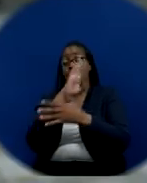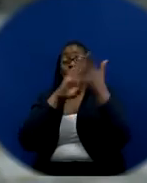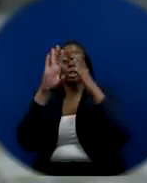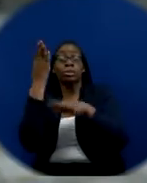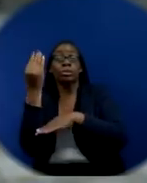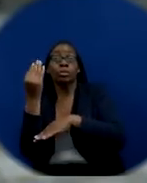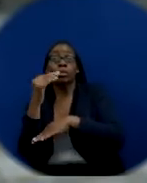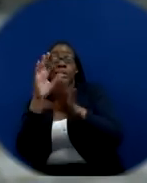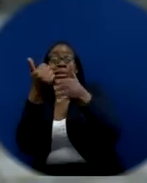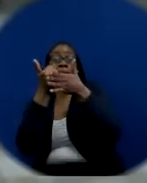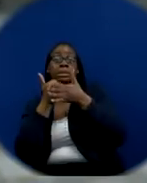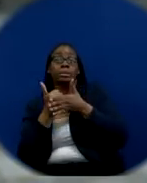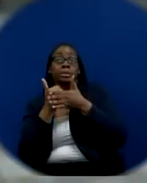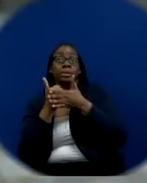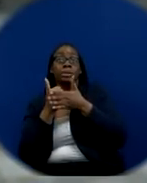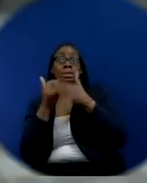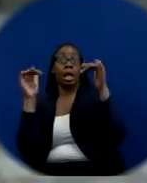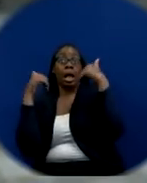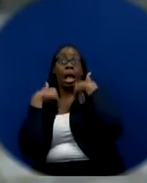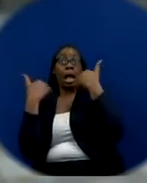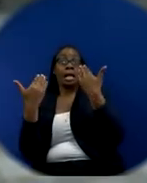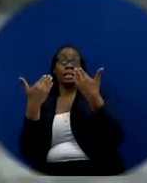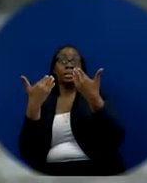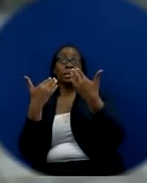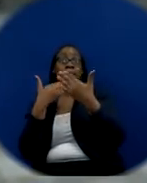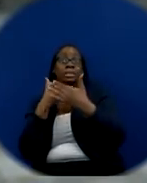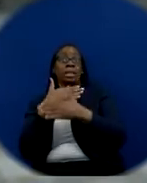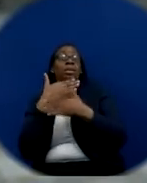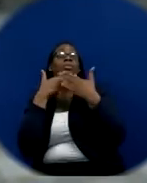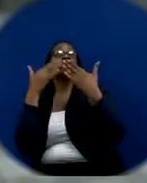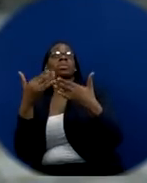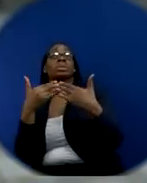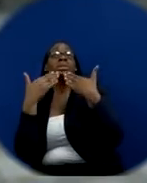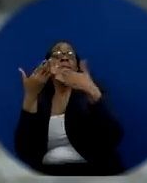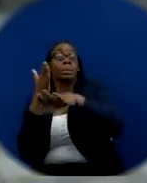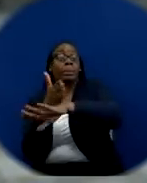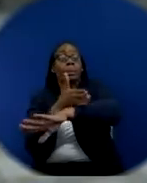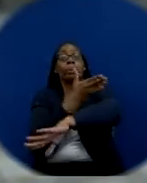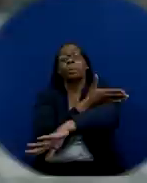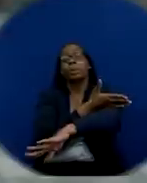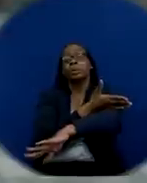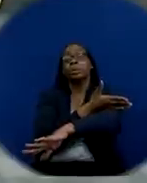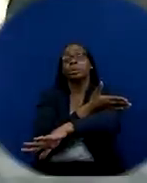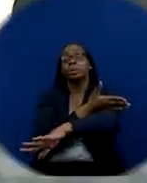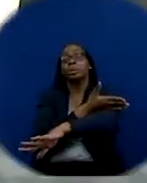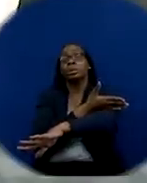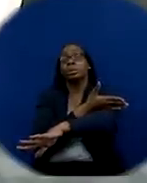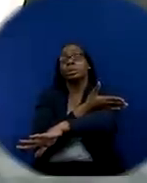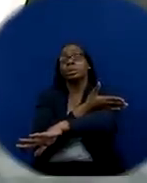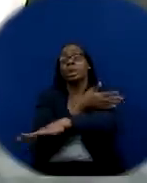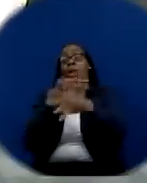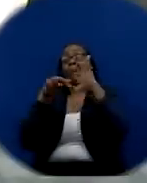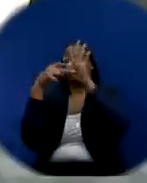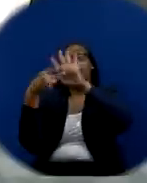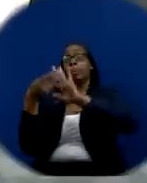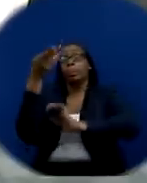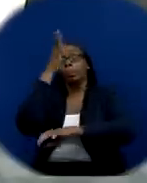to have an appreciation for the plans, the purposes of God. When